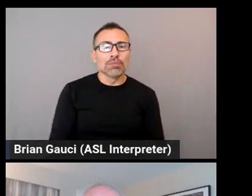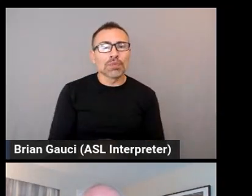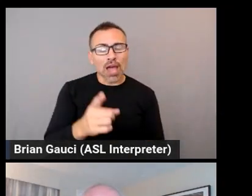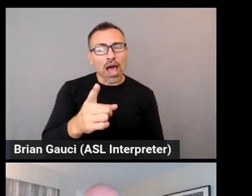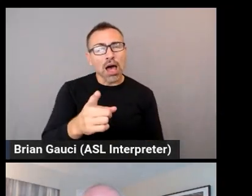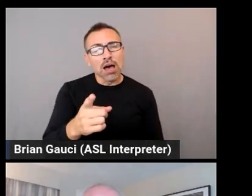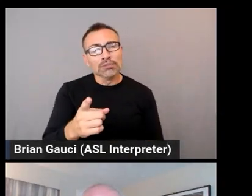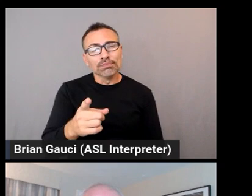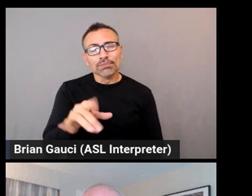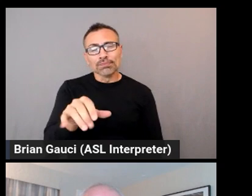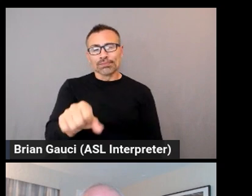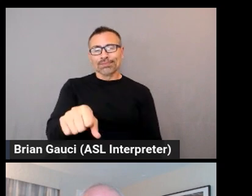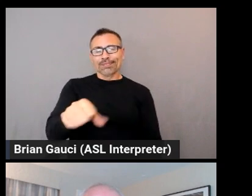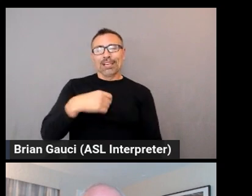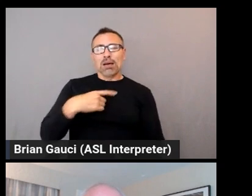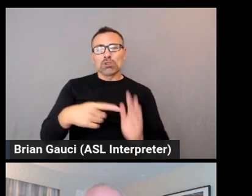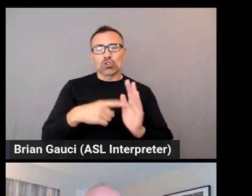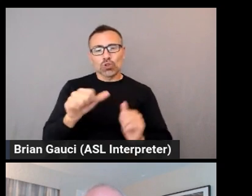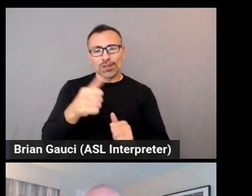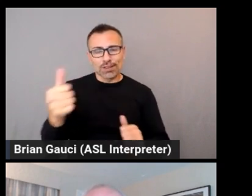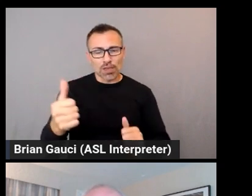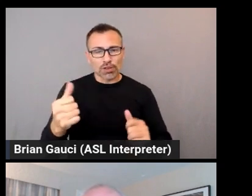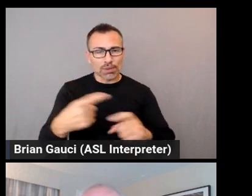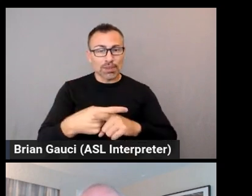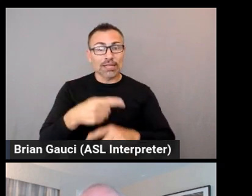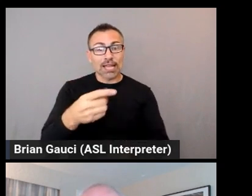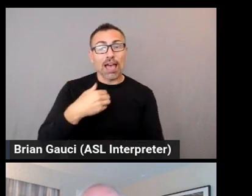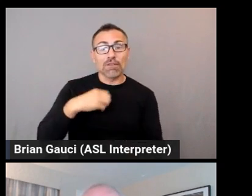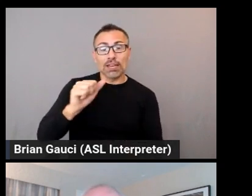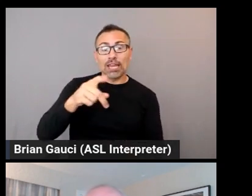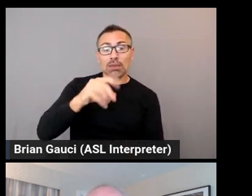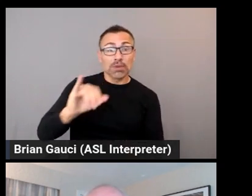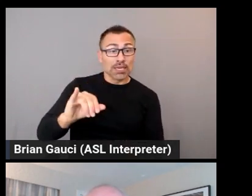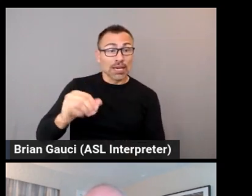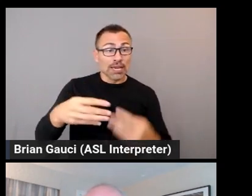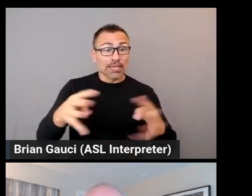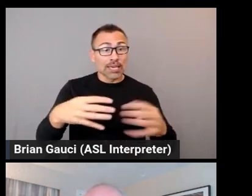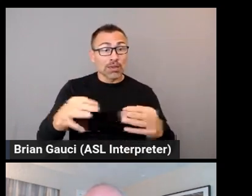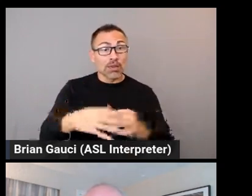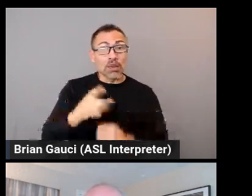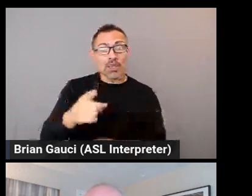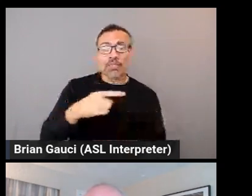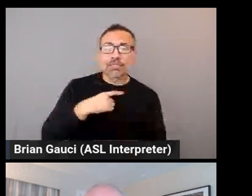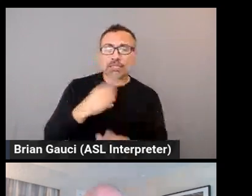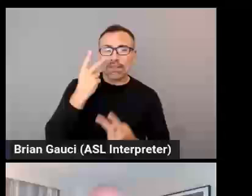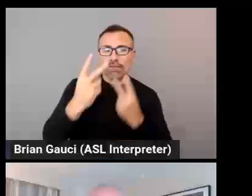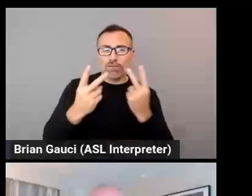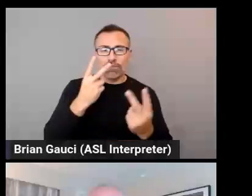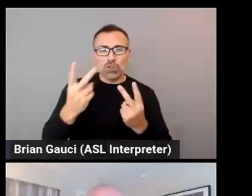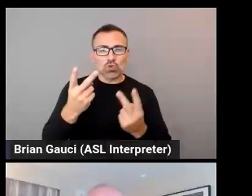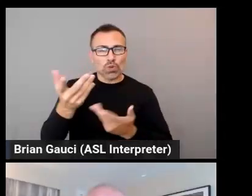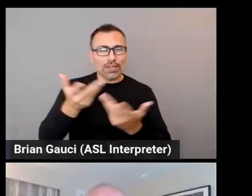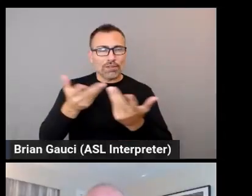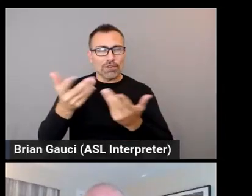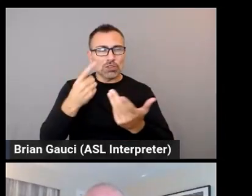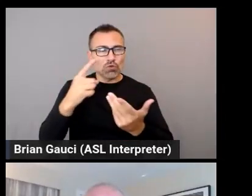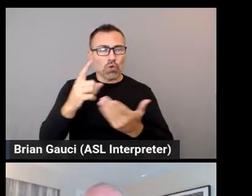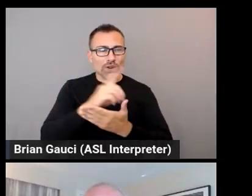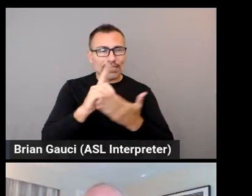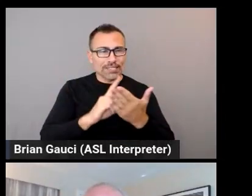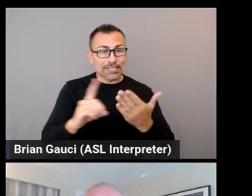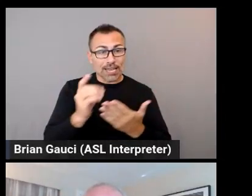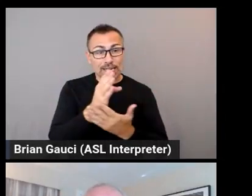quickly wired up an API gateway. This house also has a visual interface for sort of designing the routes. And behind the scenes here is both